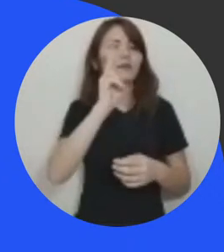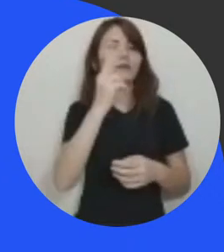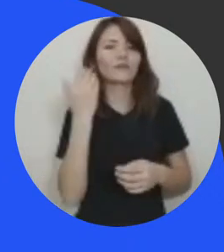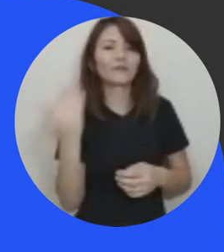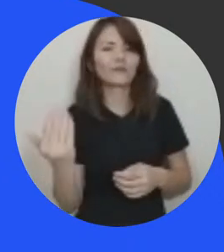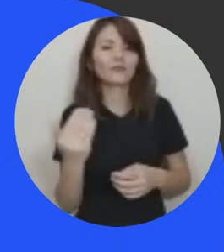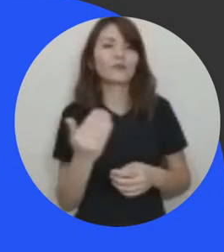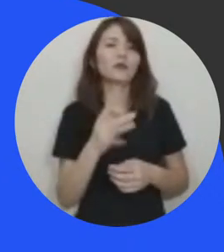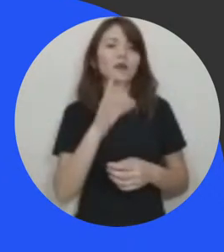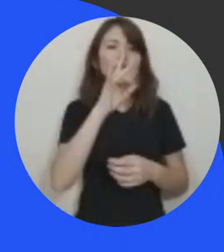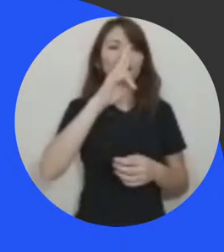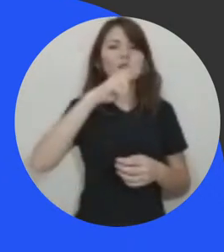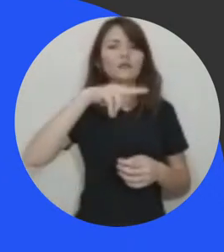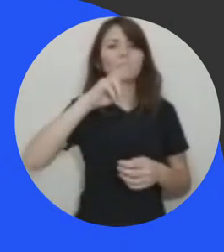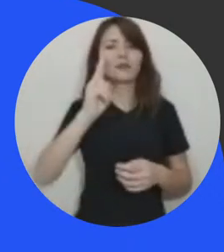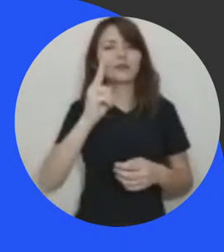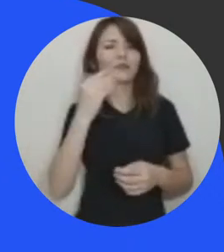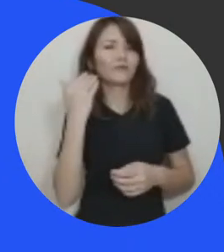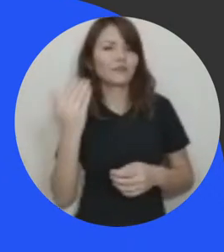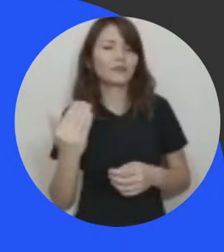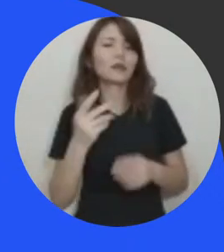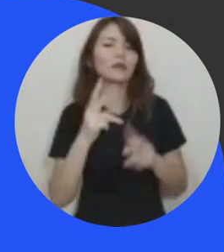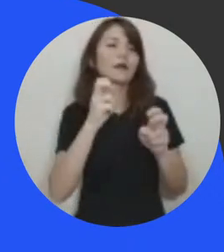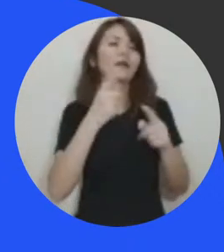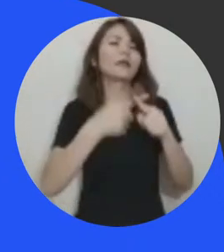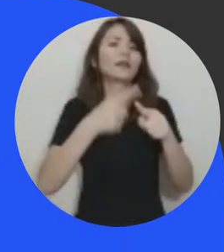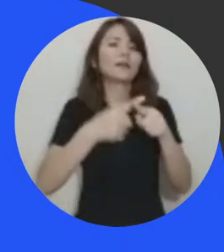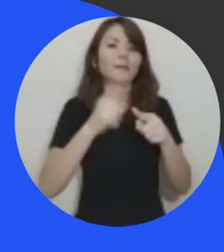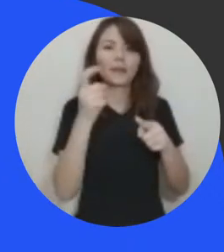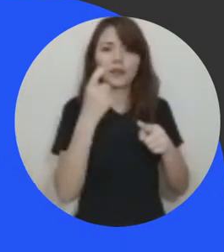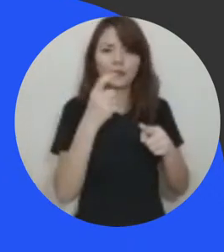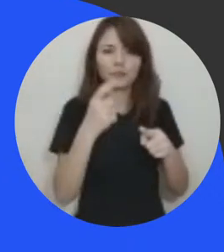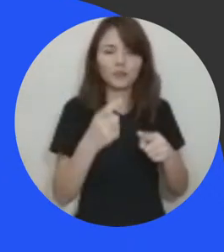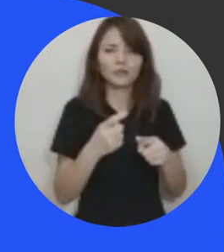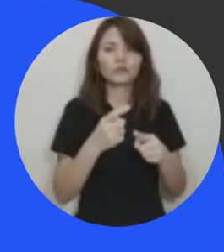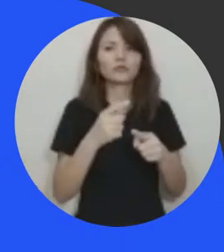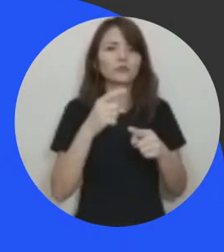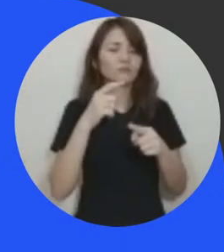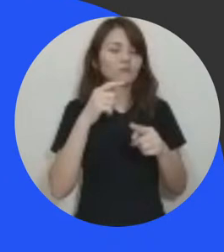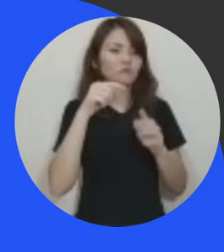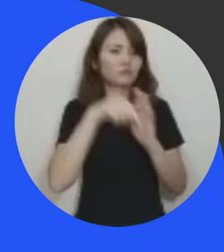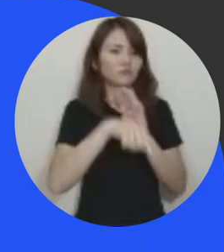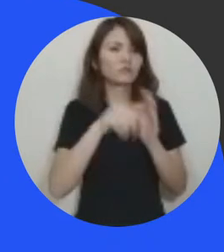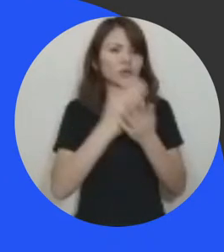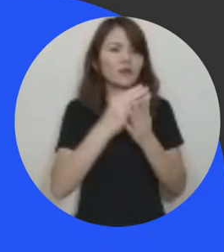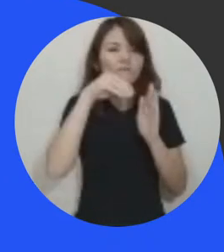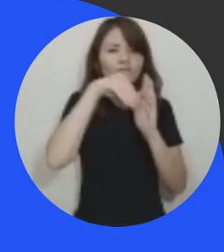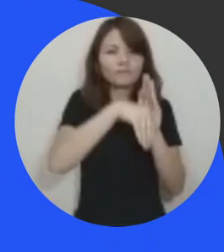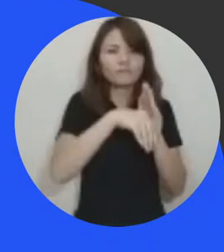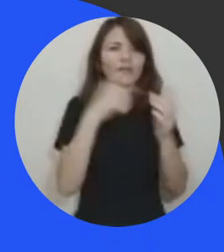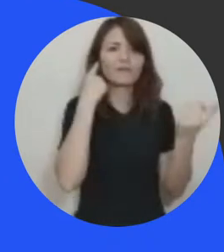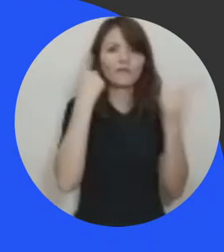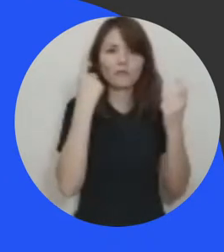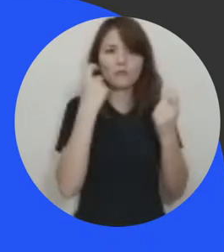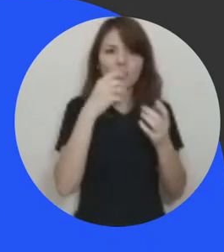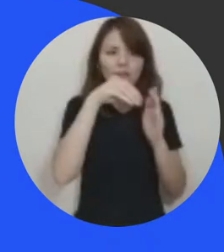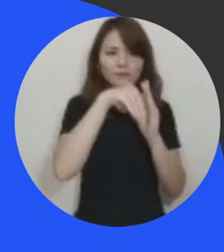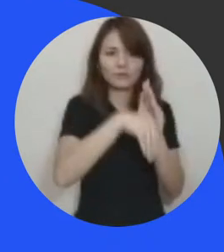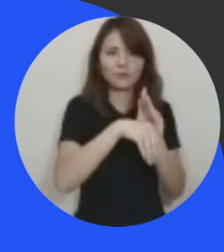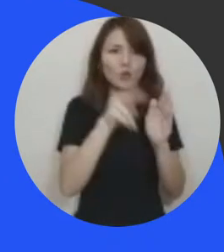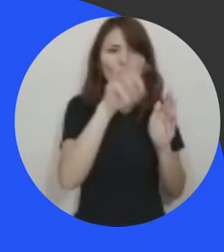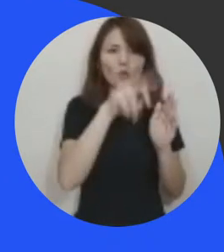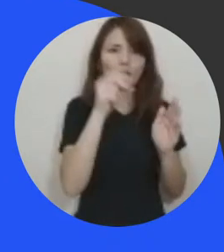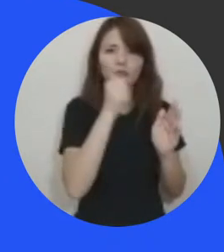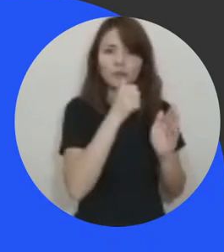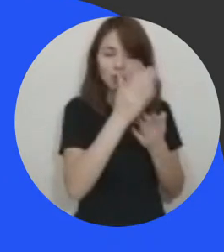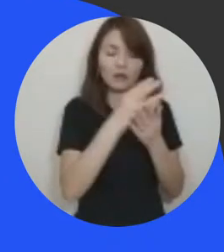effectively, that encode information. And we can use that text,